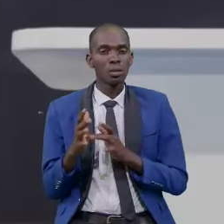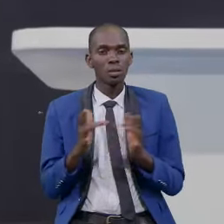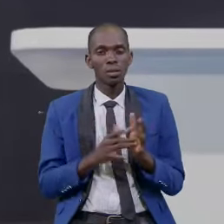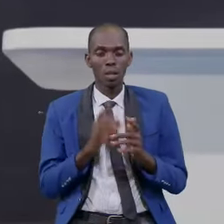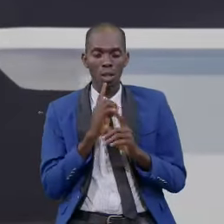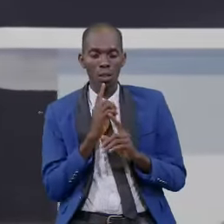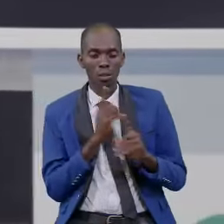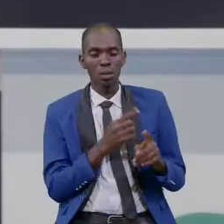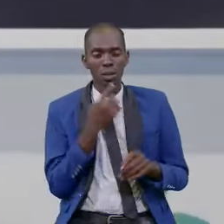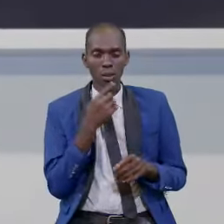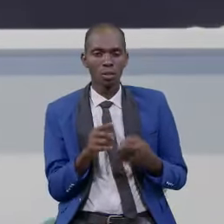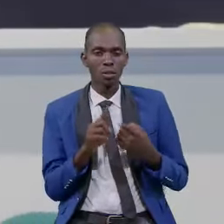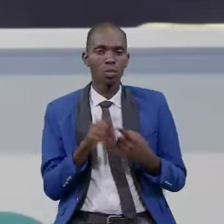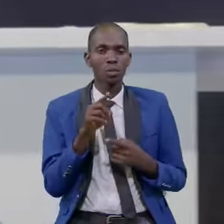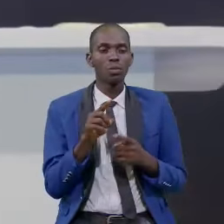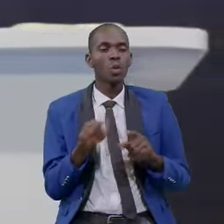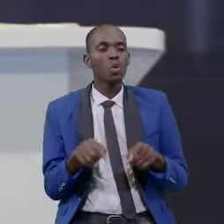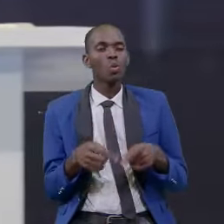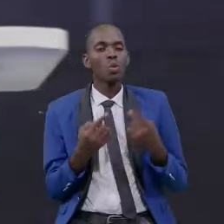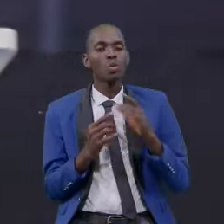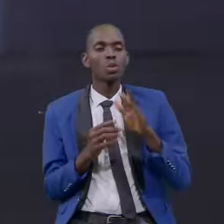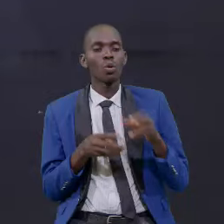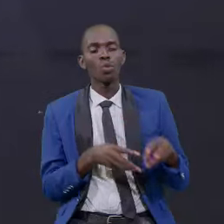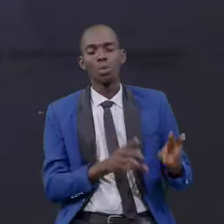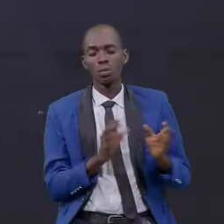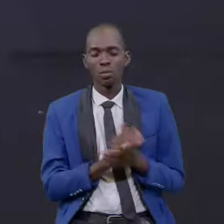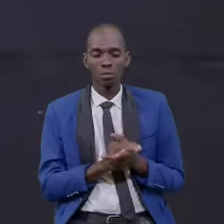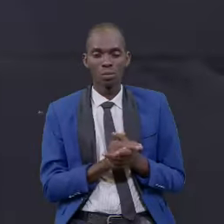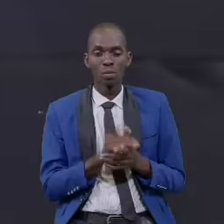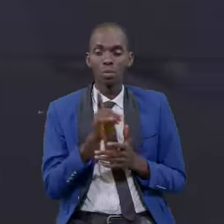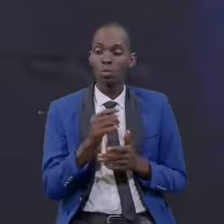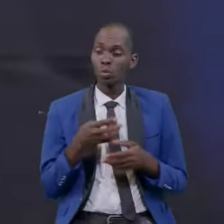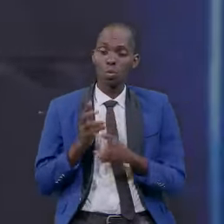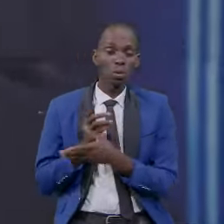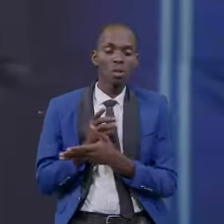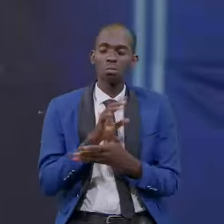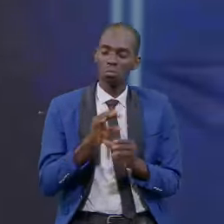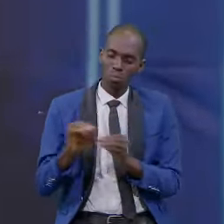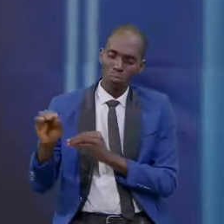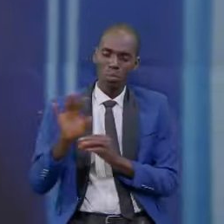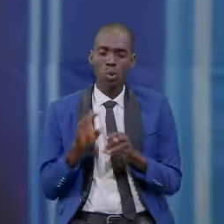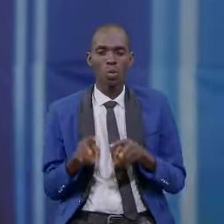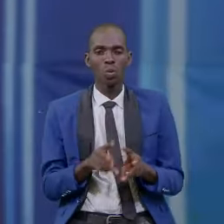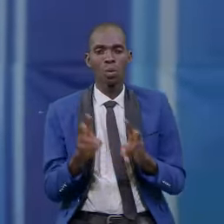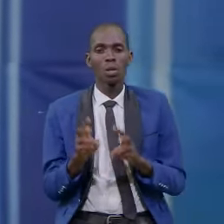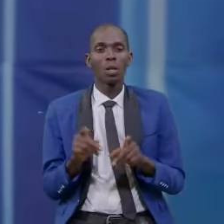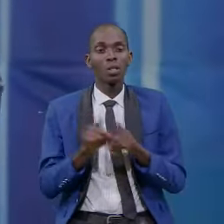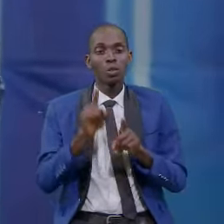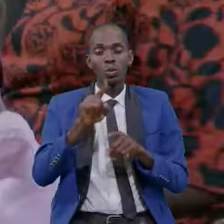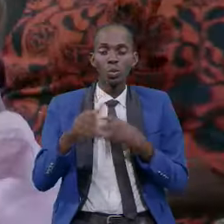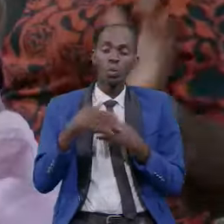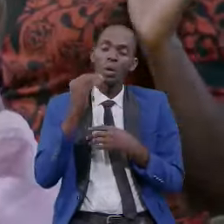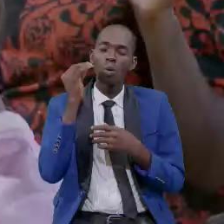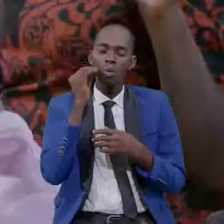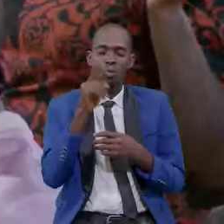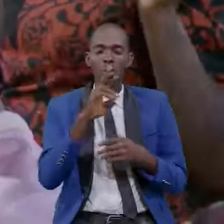him, go thy way. You are going happy as you go back tonight in Jesus'